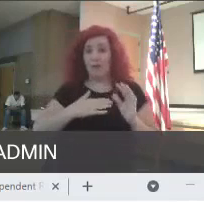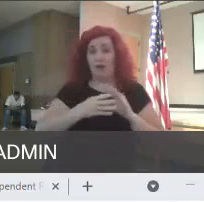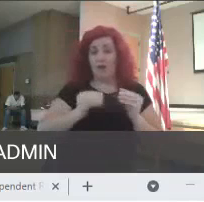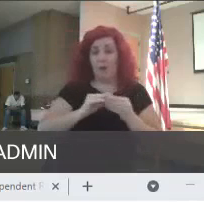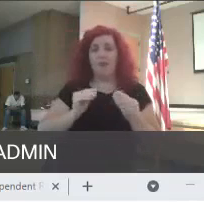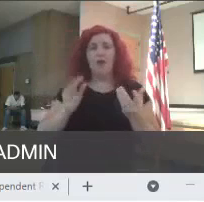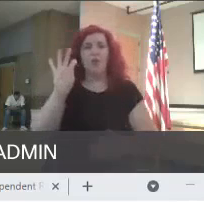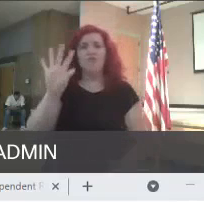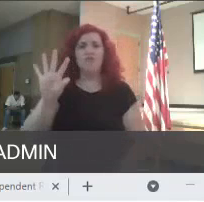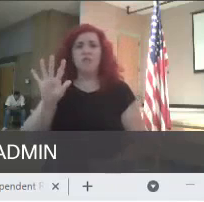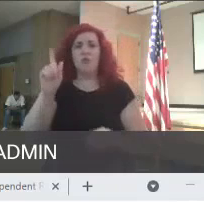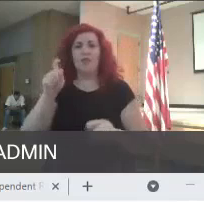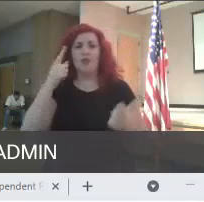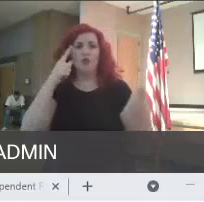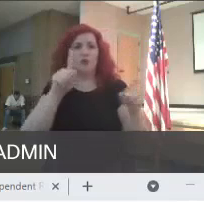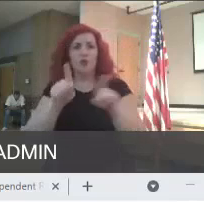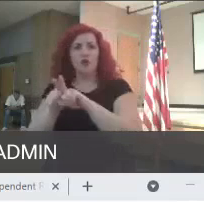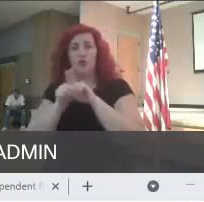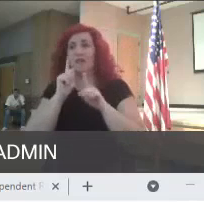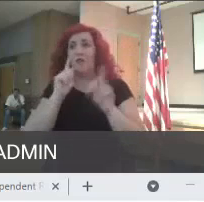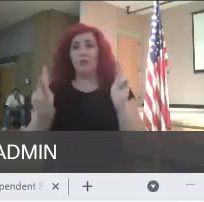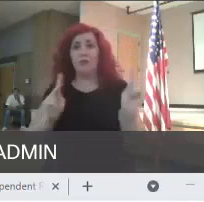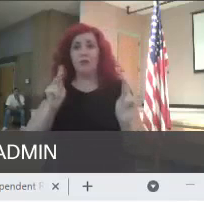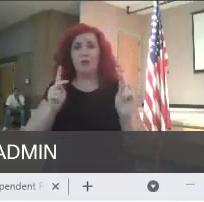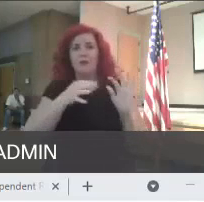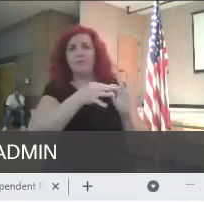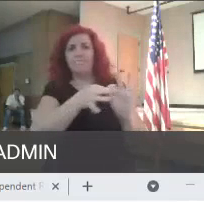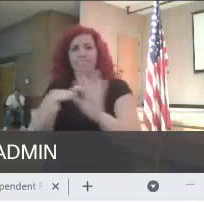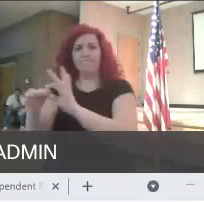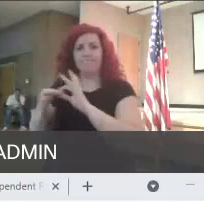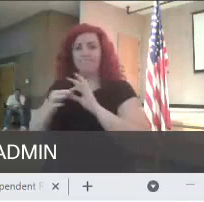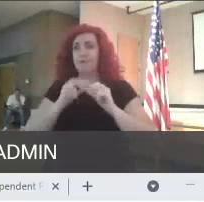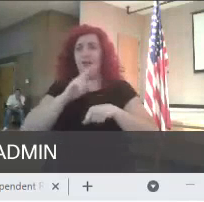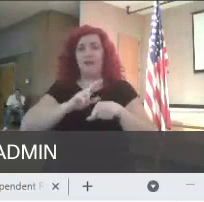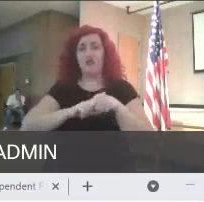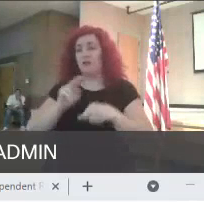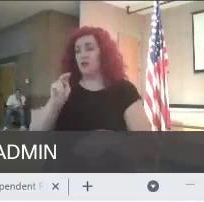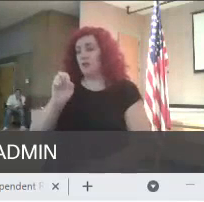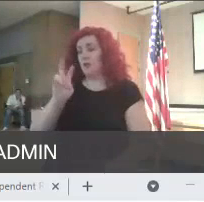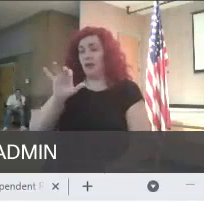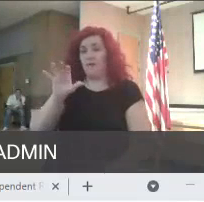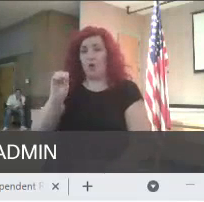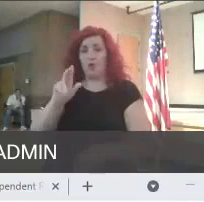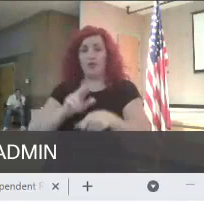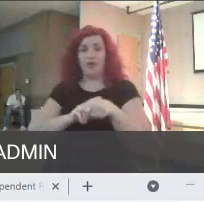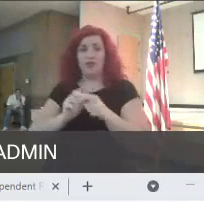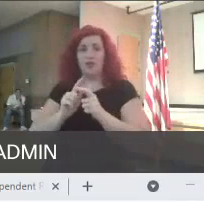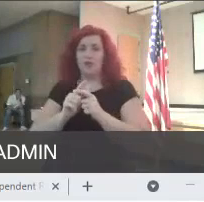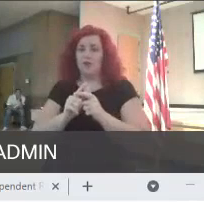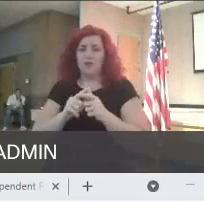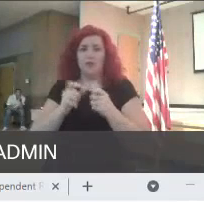we need to have consensus of the people being one nation. The Navajo Nation is a very large voting bloc. We've